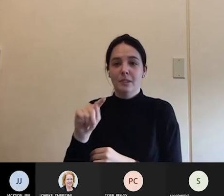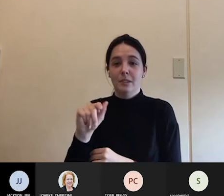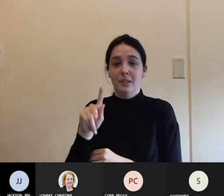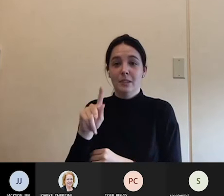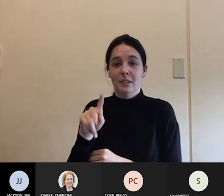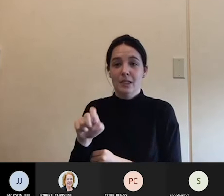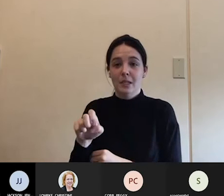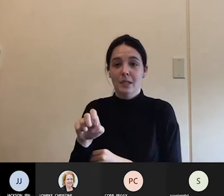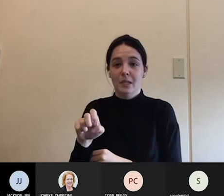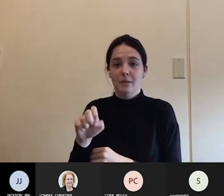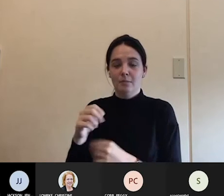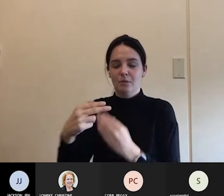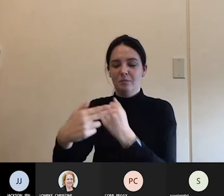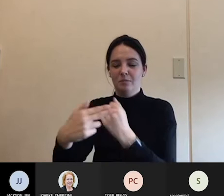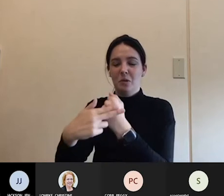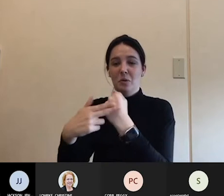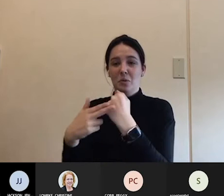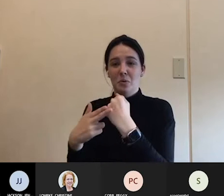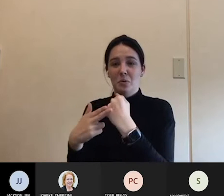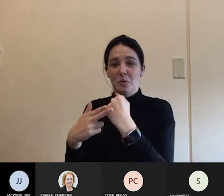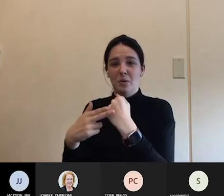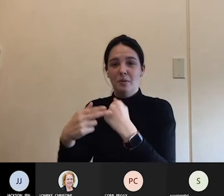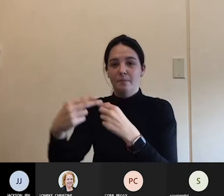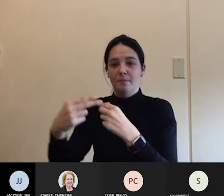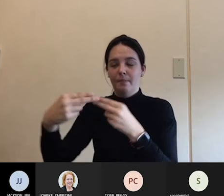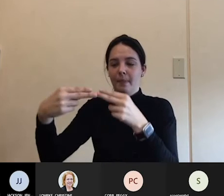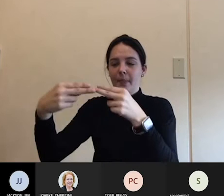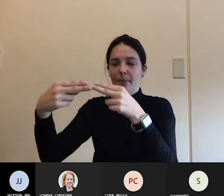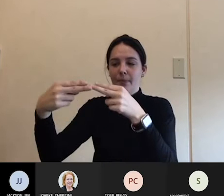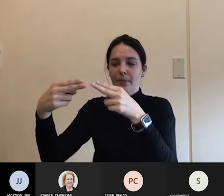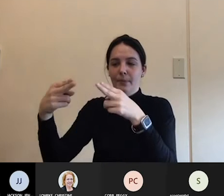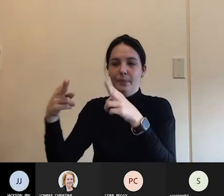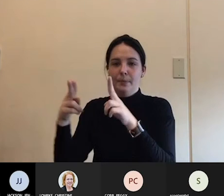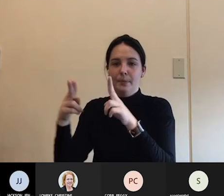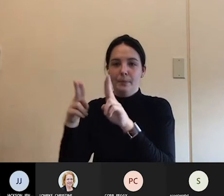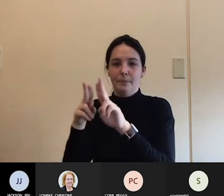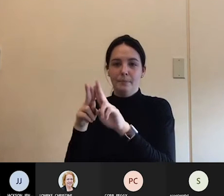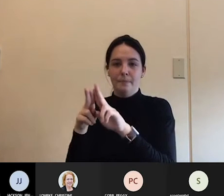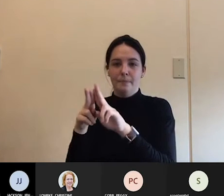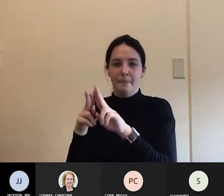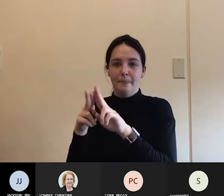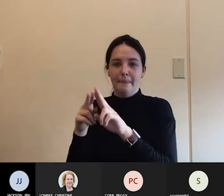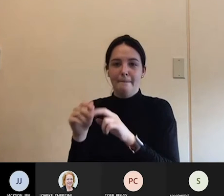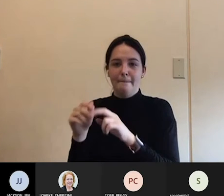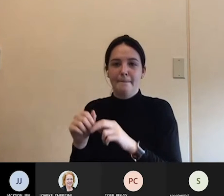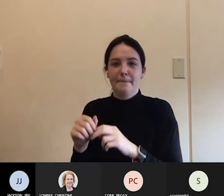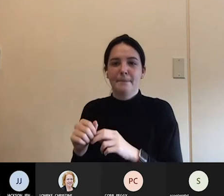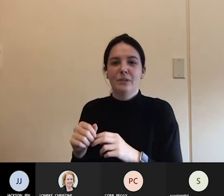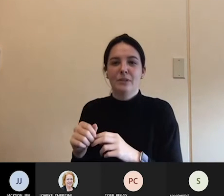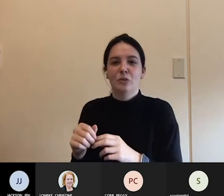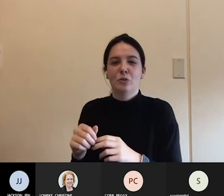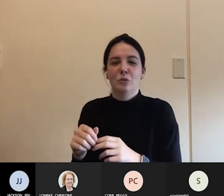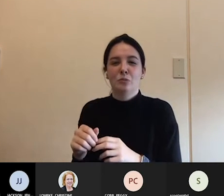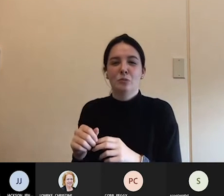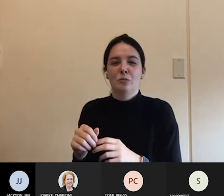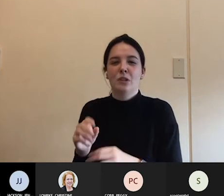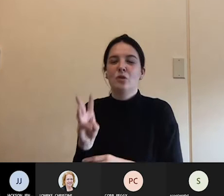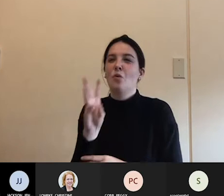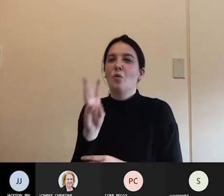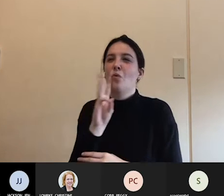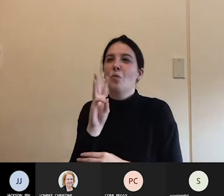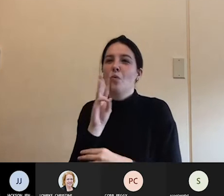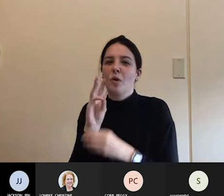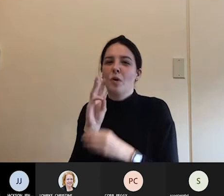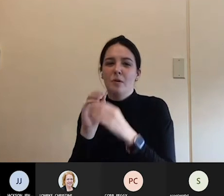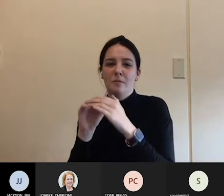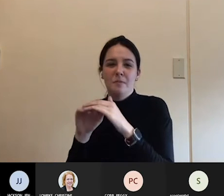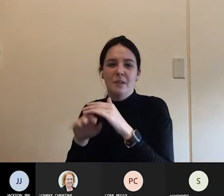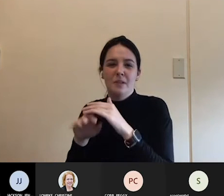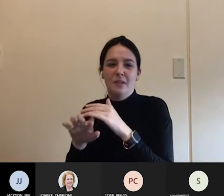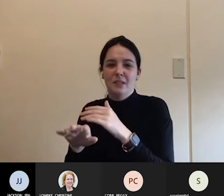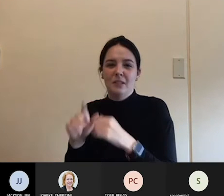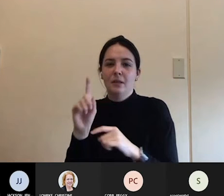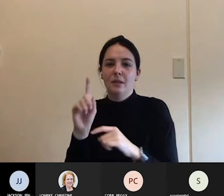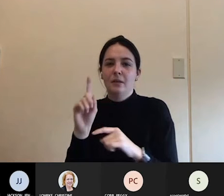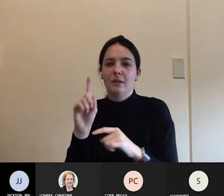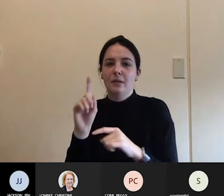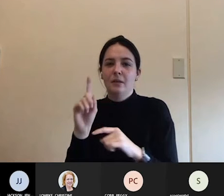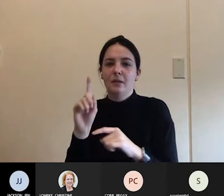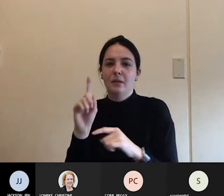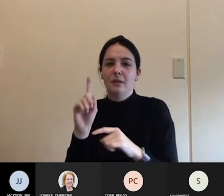All this does is it makes sure all the air goes into the pipe, none of it escapes out, and it also holds the pipe in place.